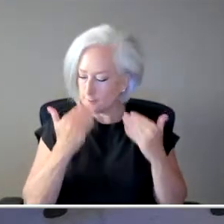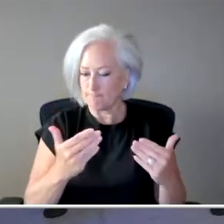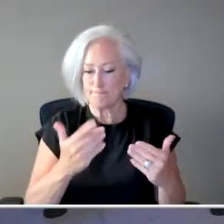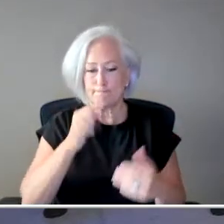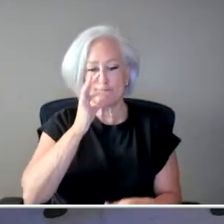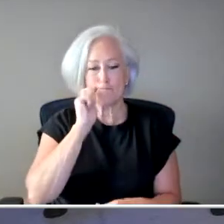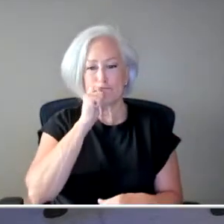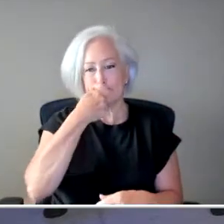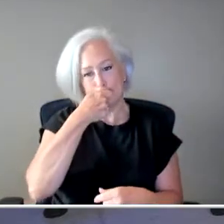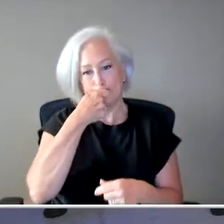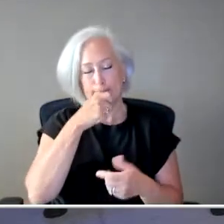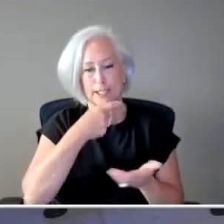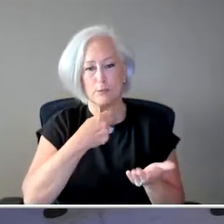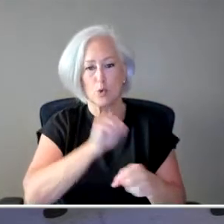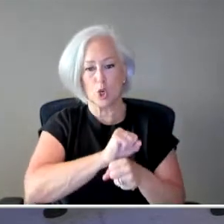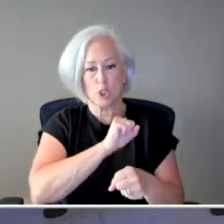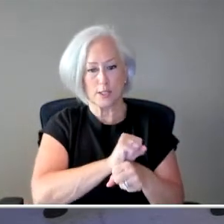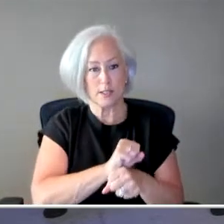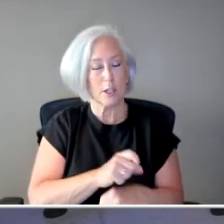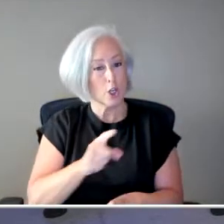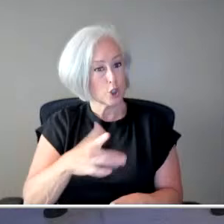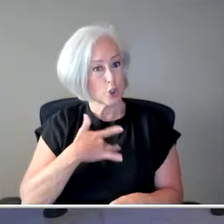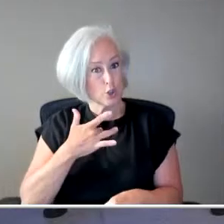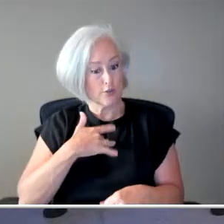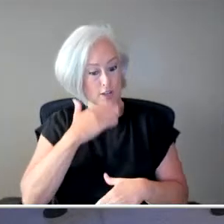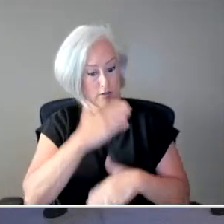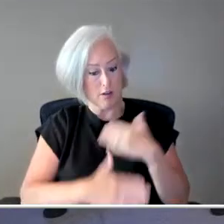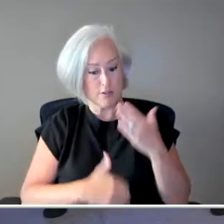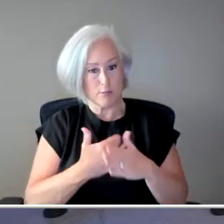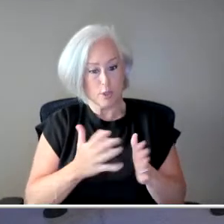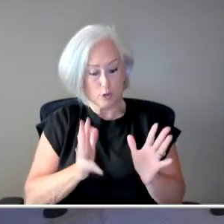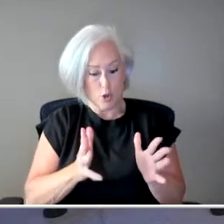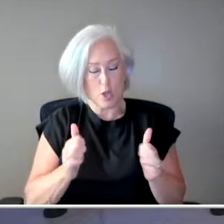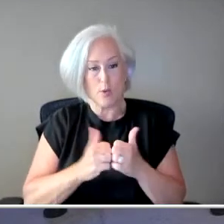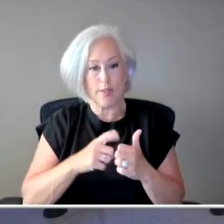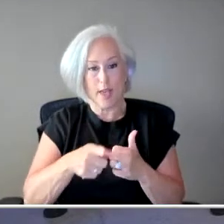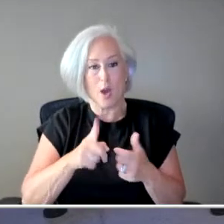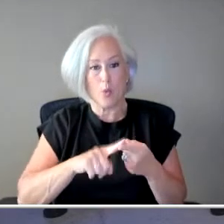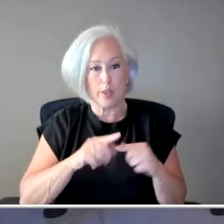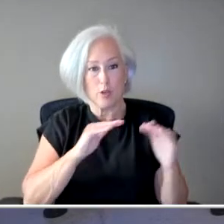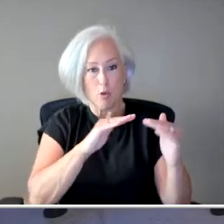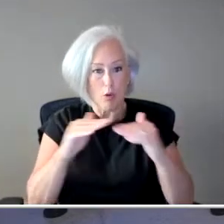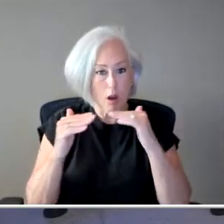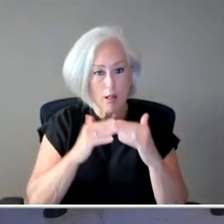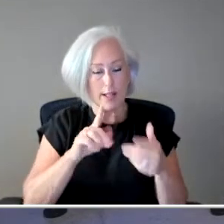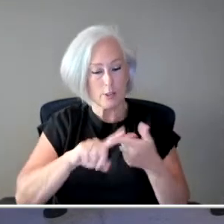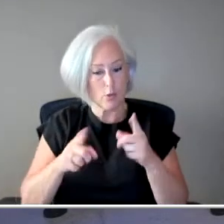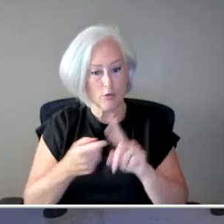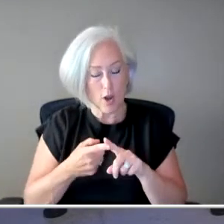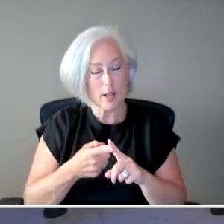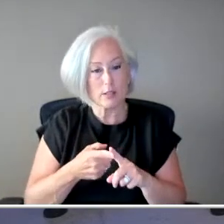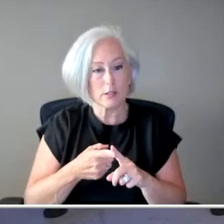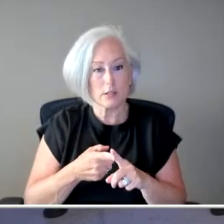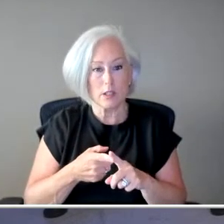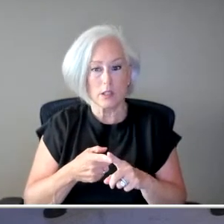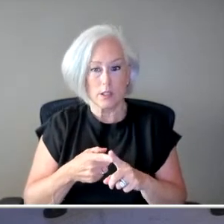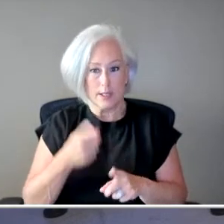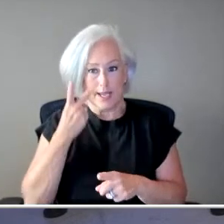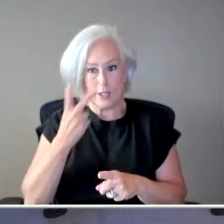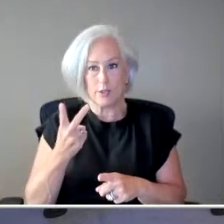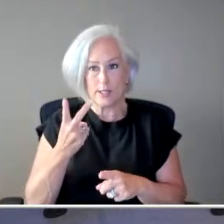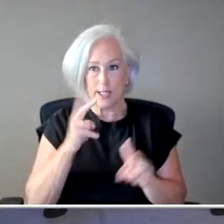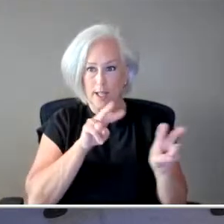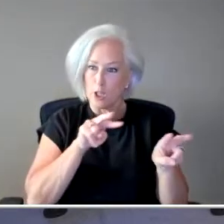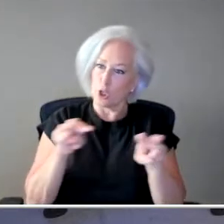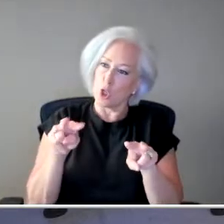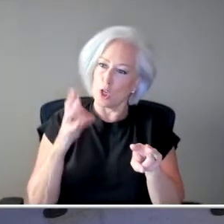it, you know, when you see your colleagues, your friends around, and you see that look, you see them acting